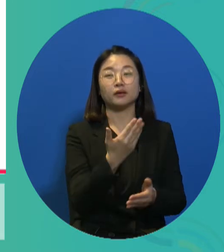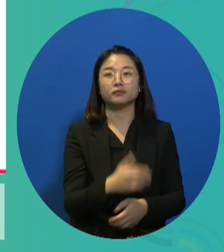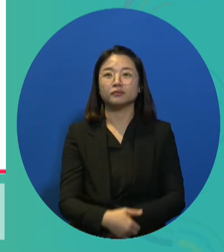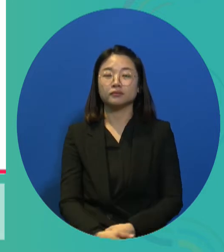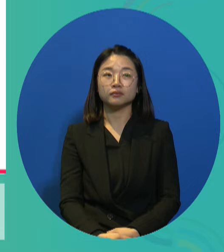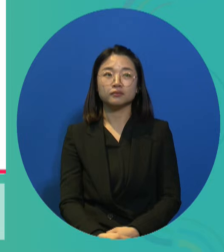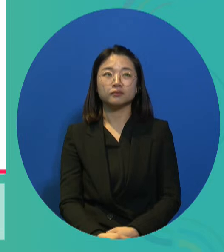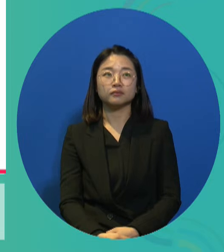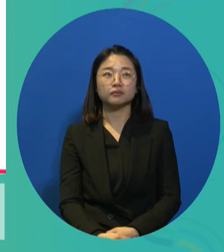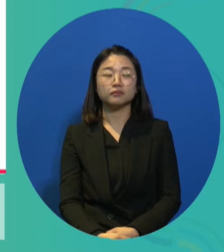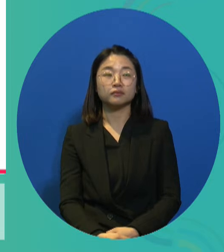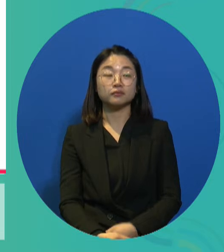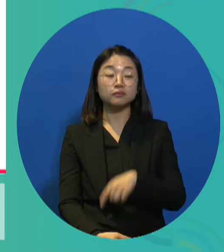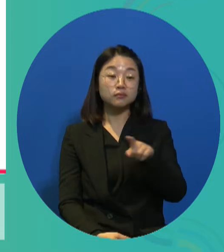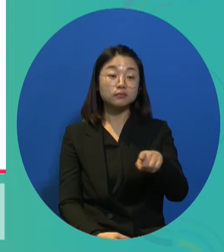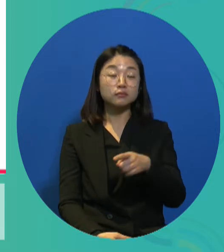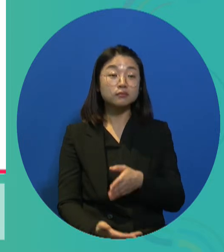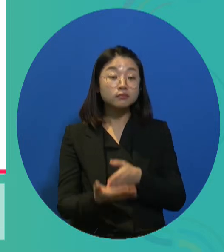litigation.